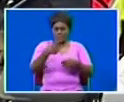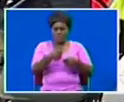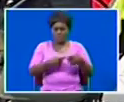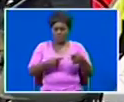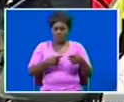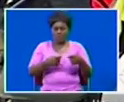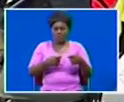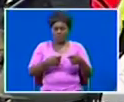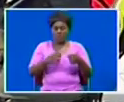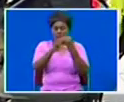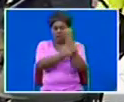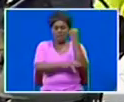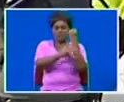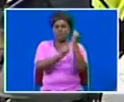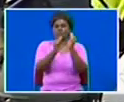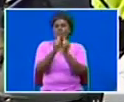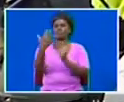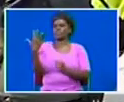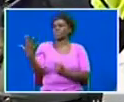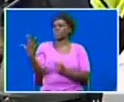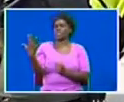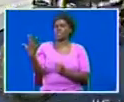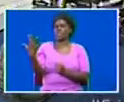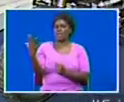African countries. Wow. Okay. But you don't say.